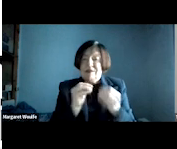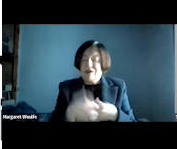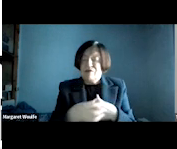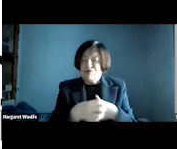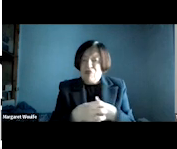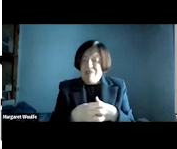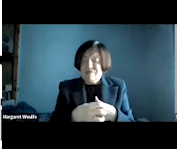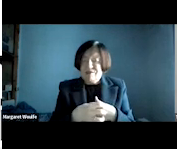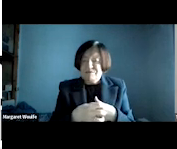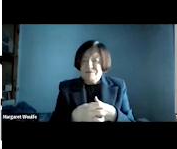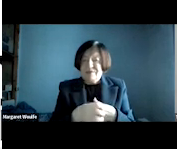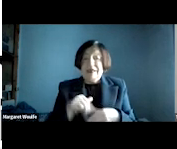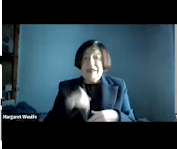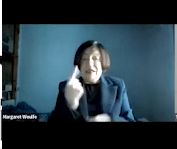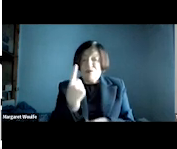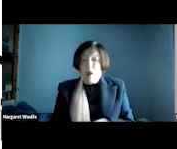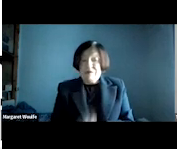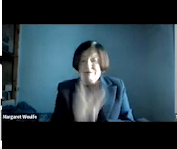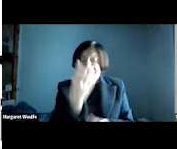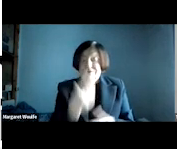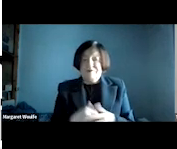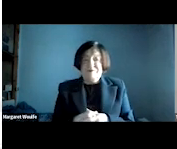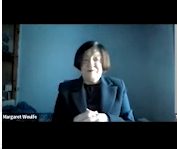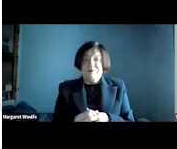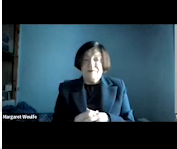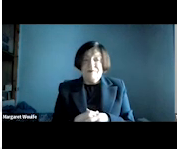itself. Next slide.